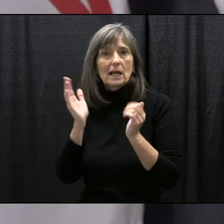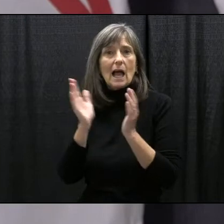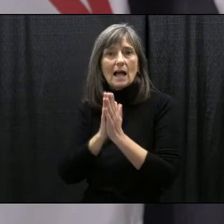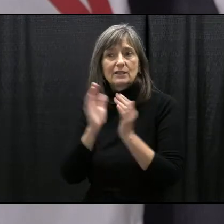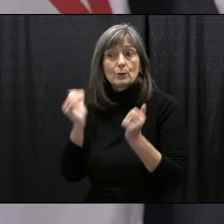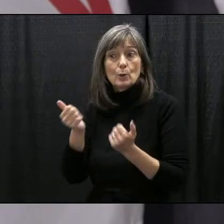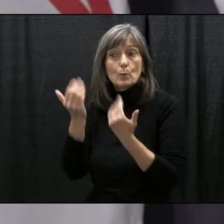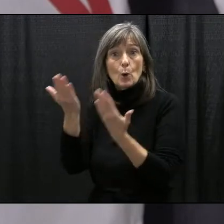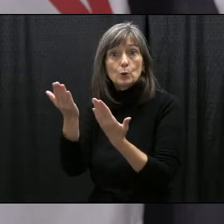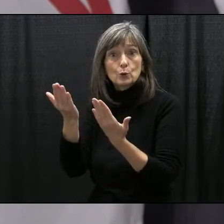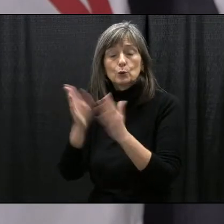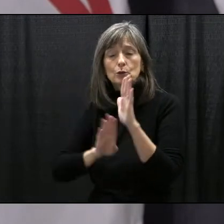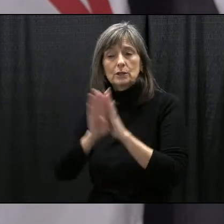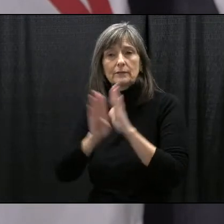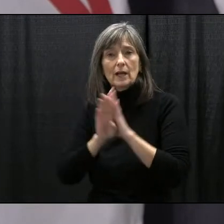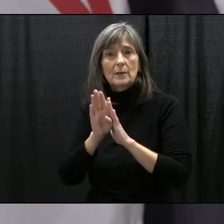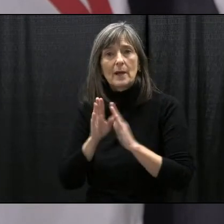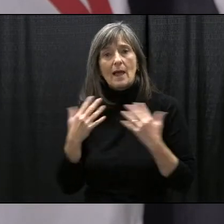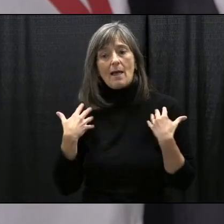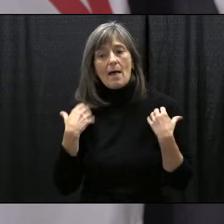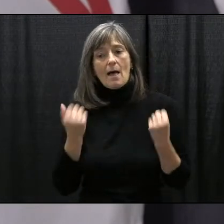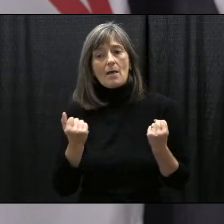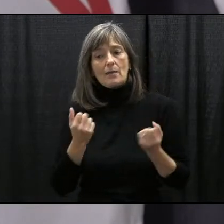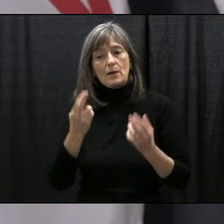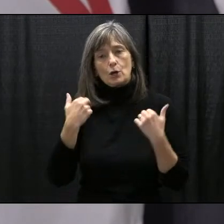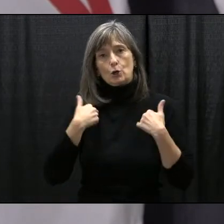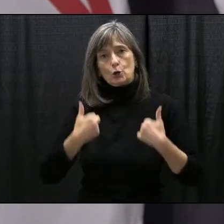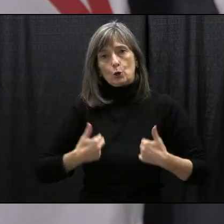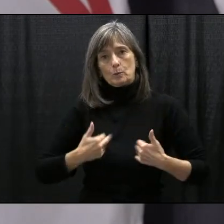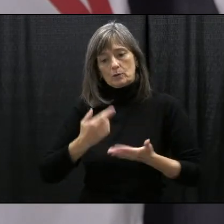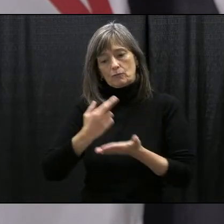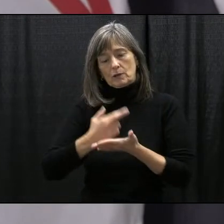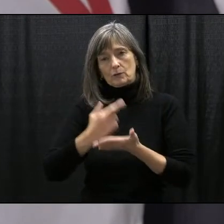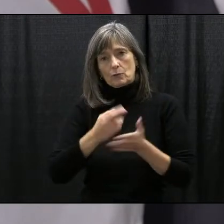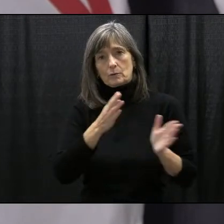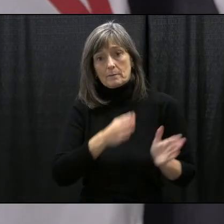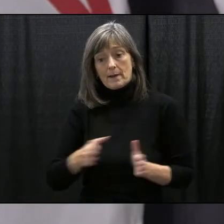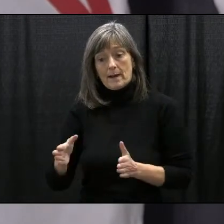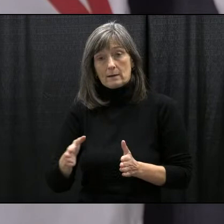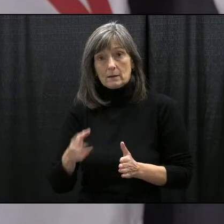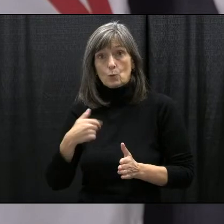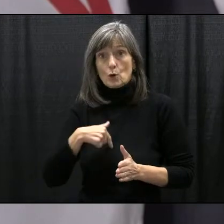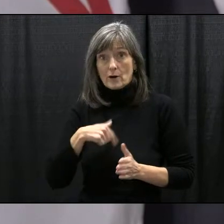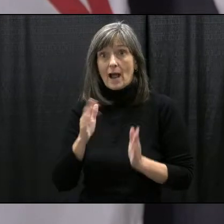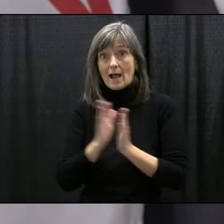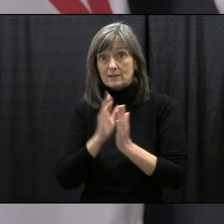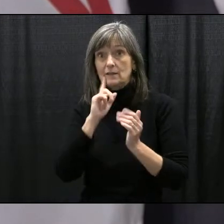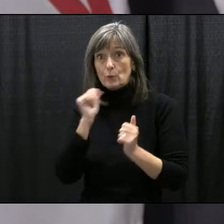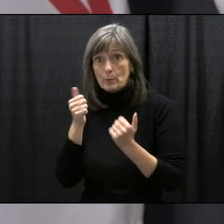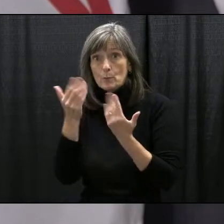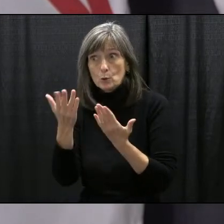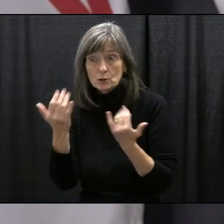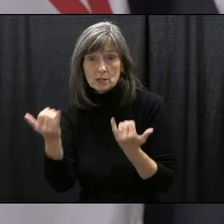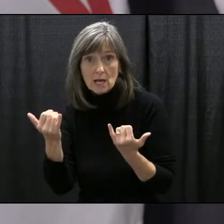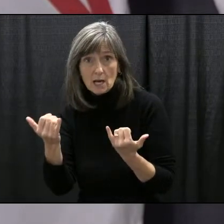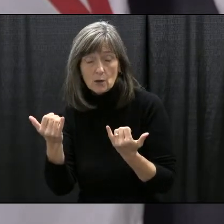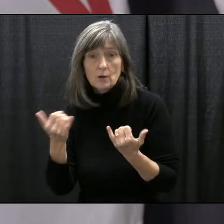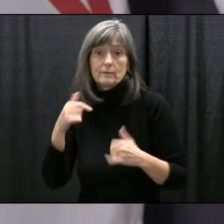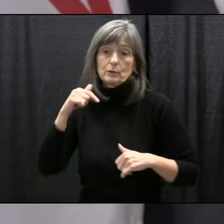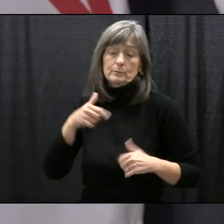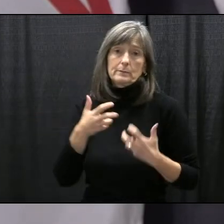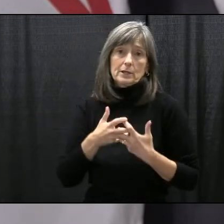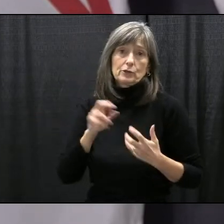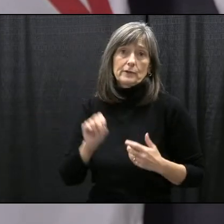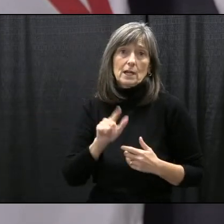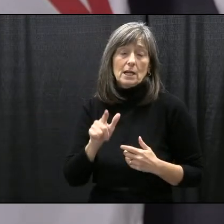the development of a health human resource plan for the province. We will be working with the Workforce Readiness